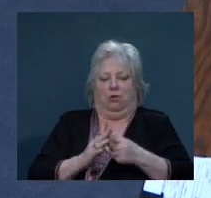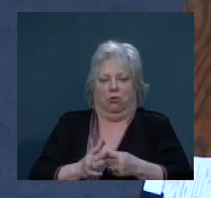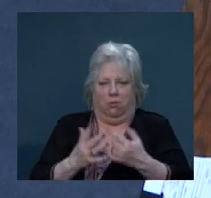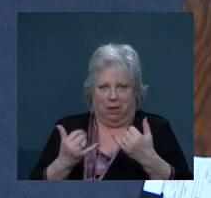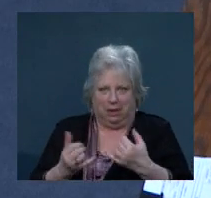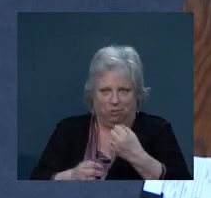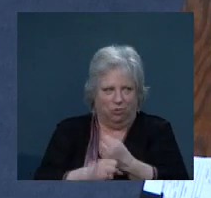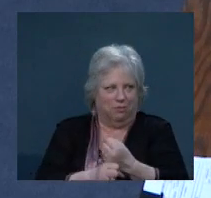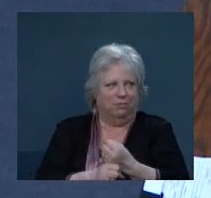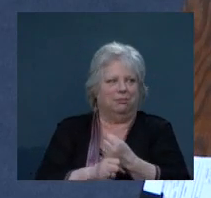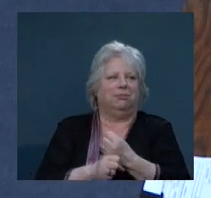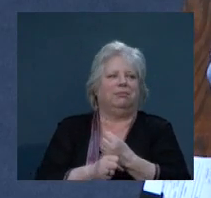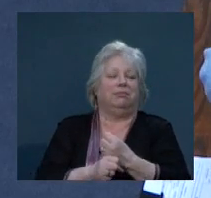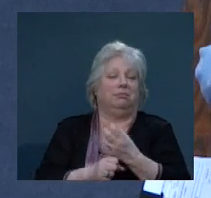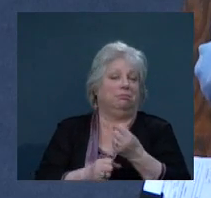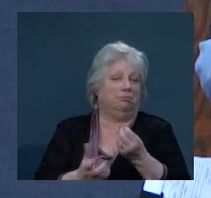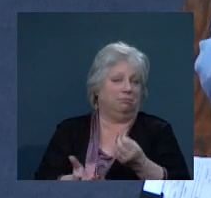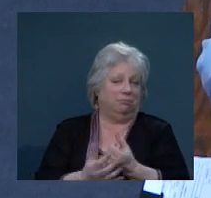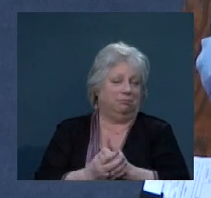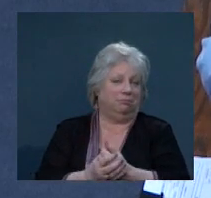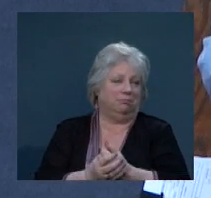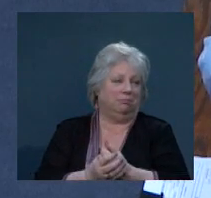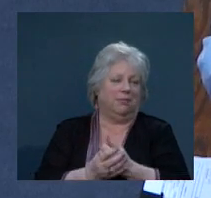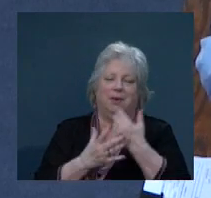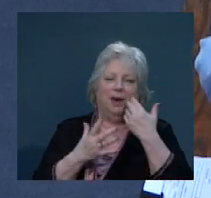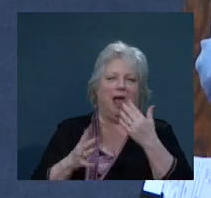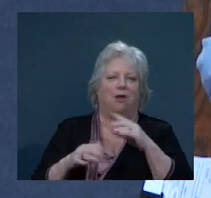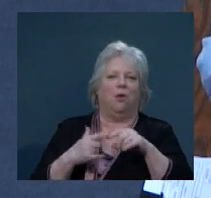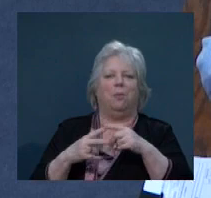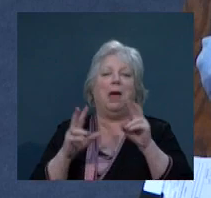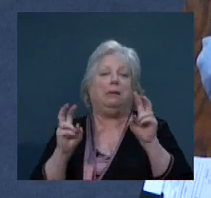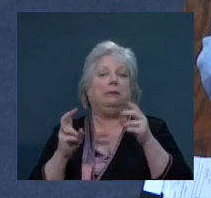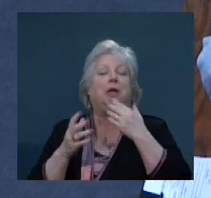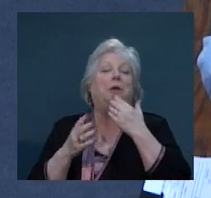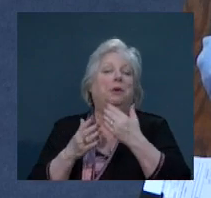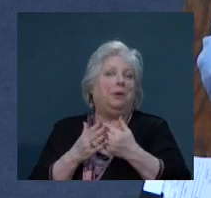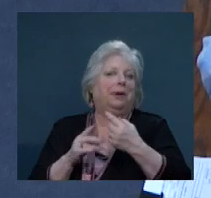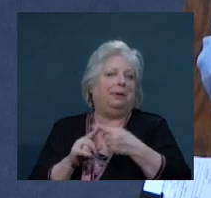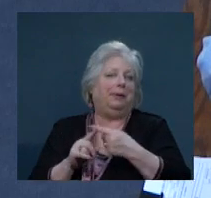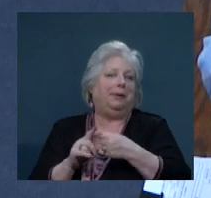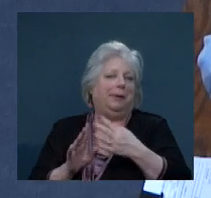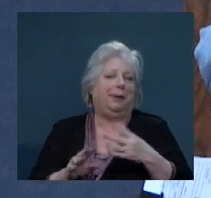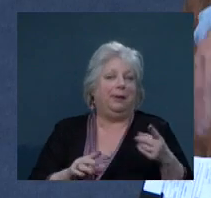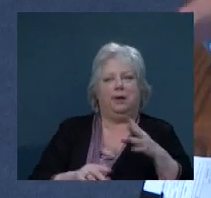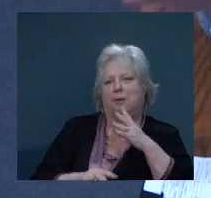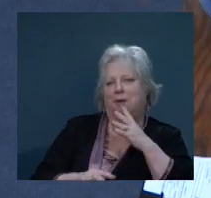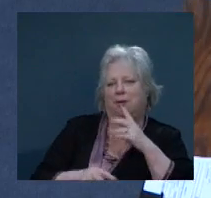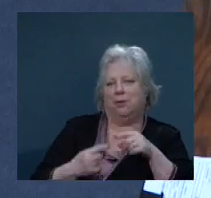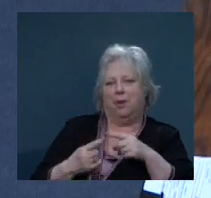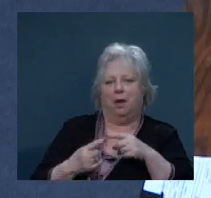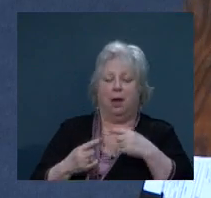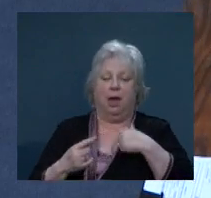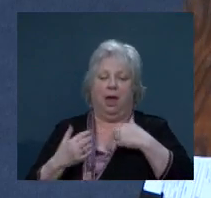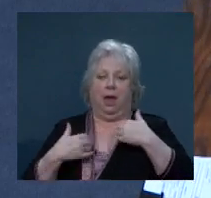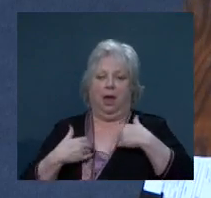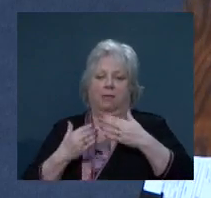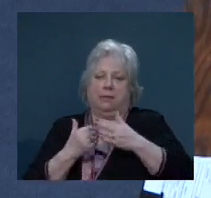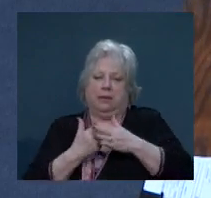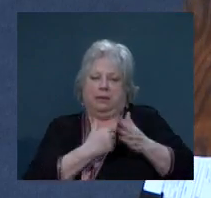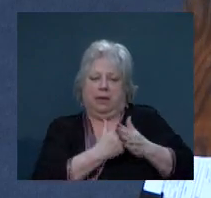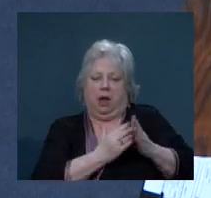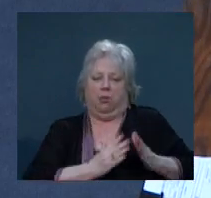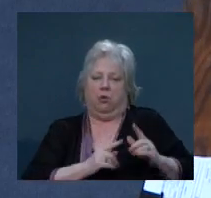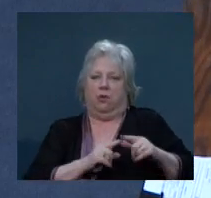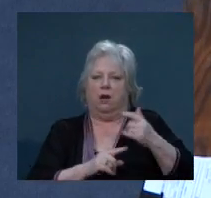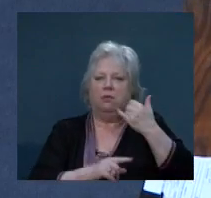year. So I don't know about these good tenants that he keeps talking about. I have neighbors that have called the police